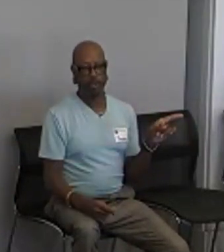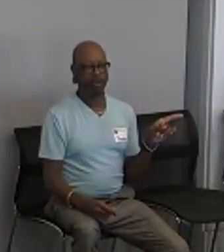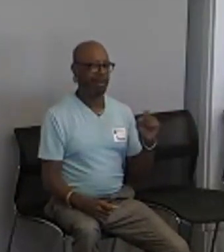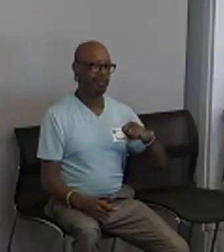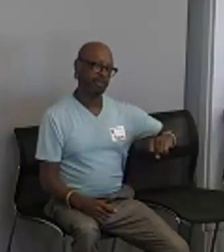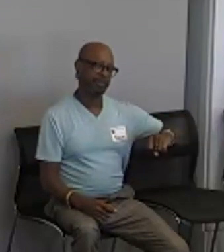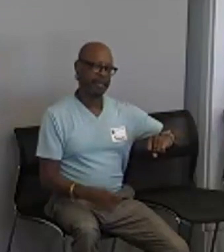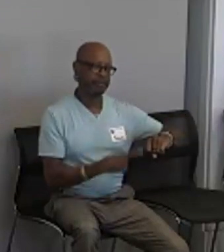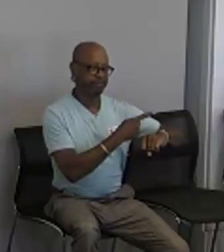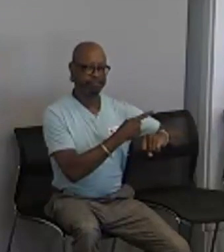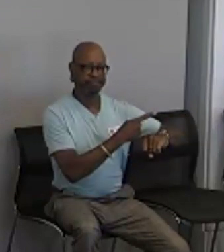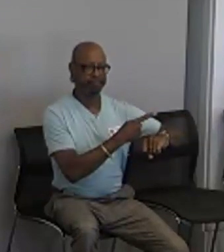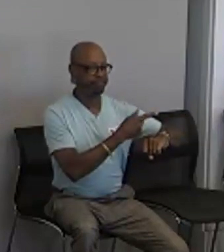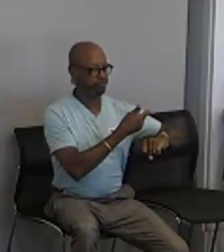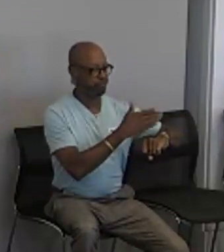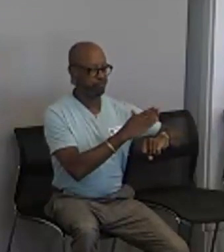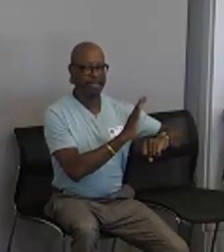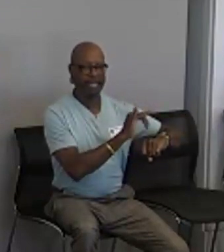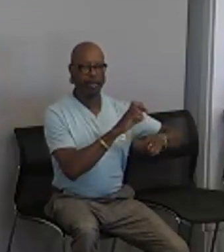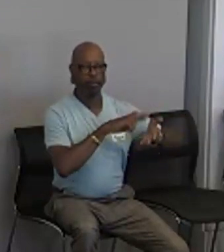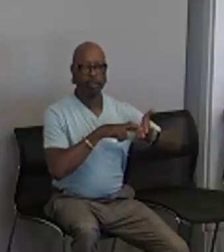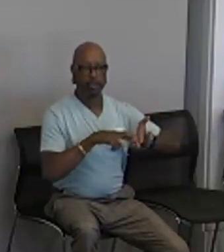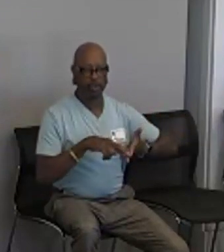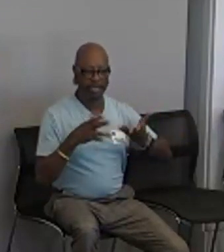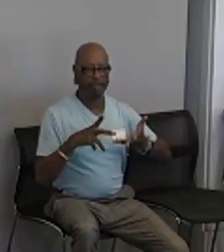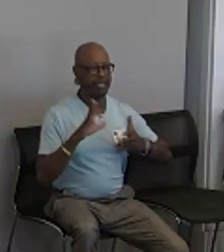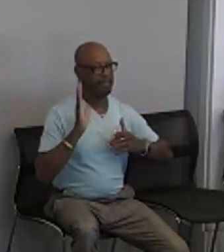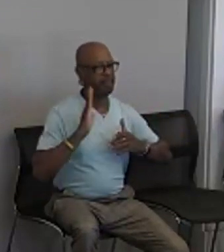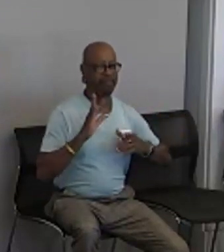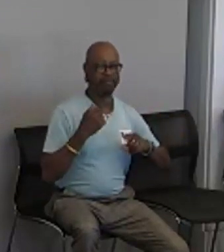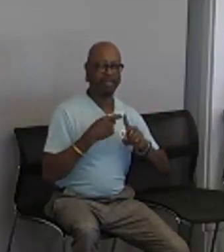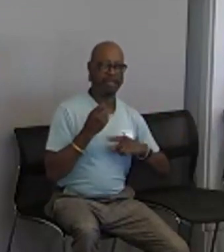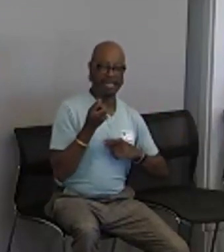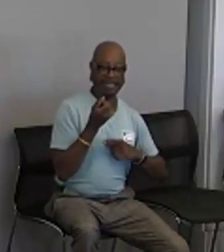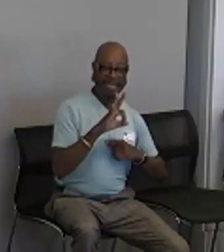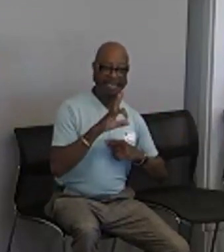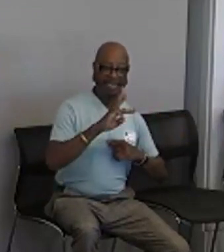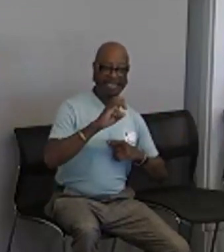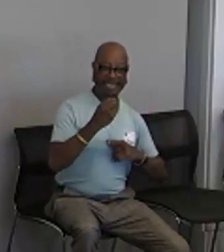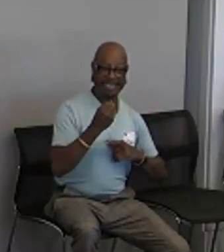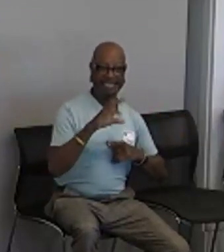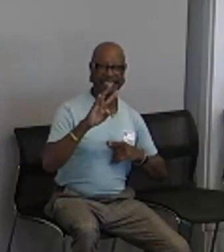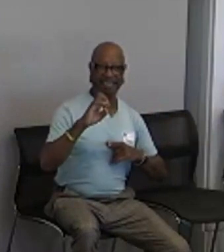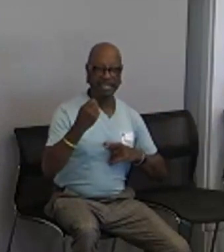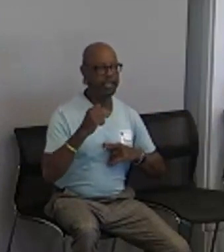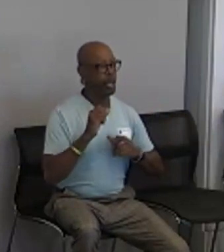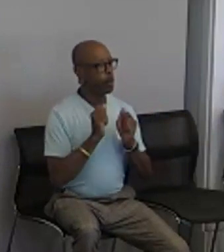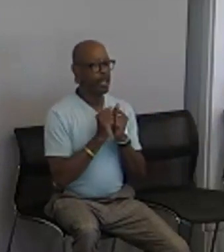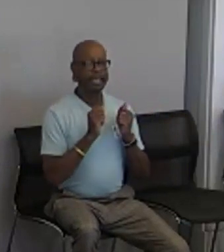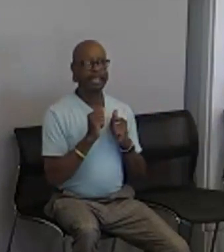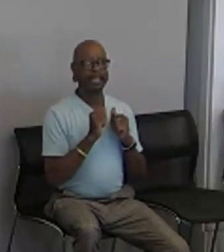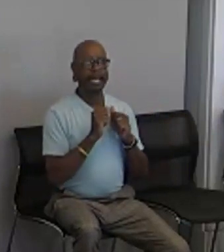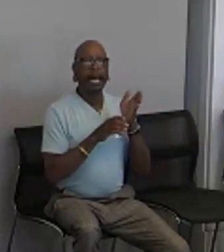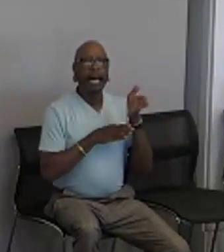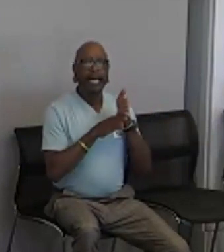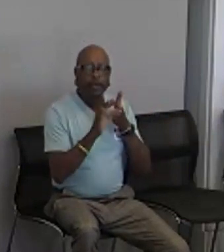back on this research that had been done in the 60s and 70s with blindfolded sighted undergraduates